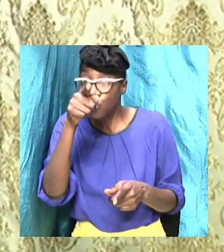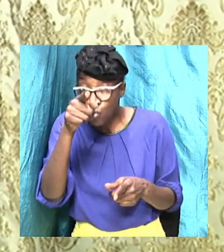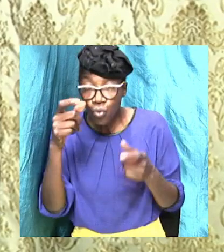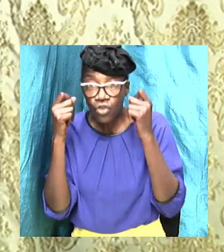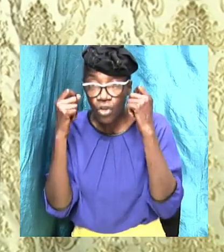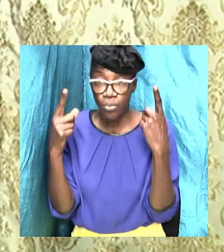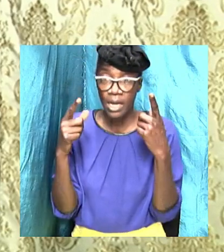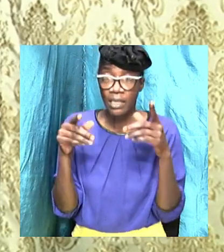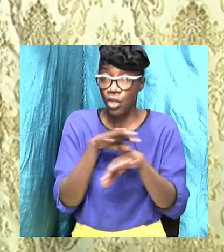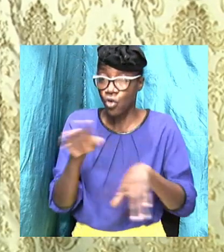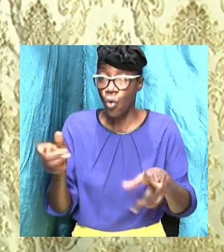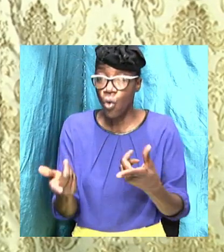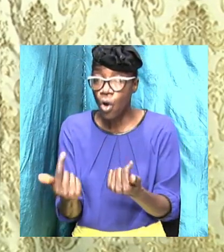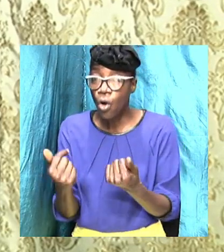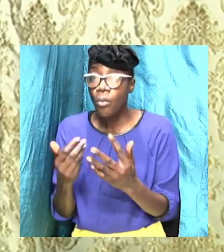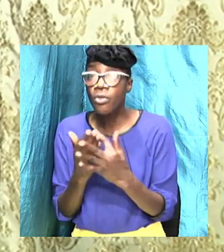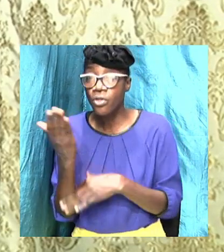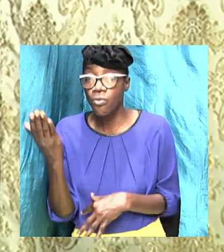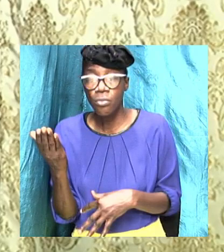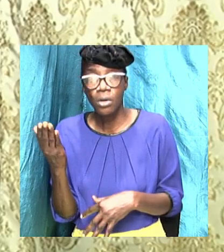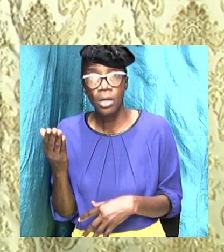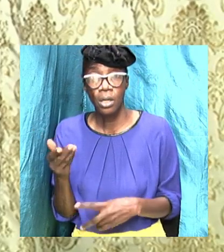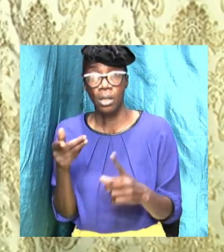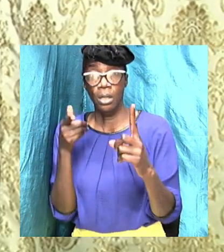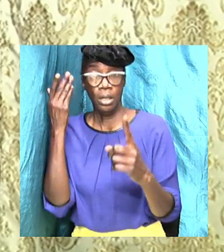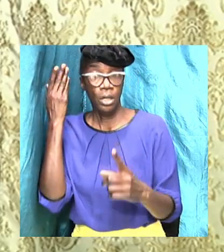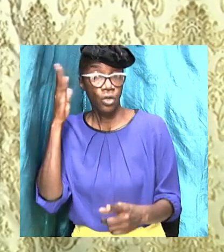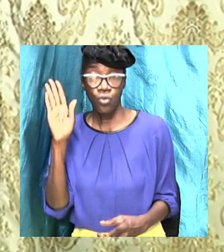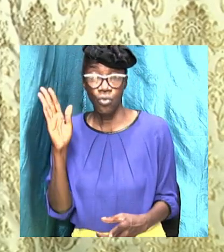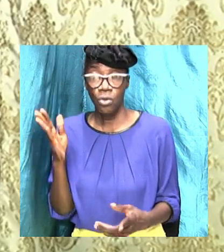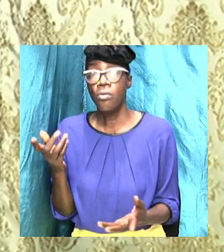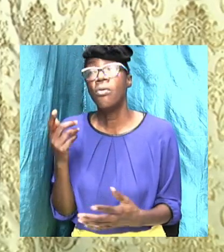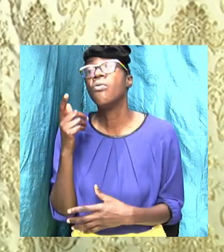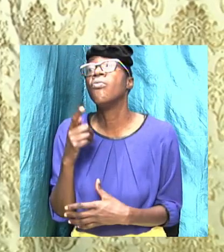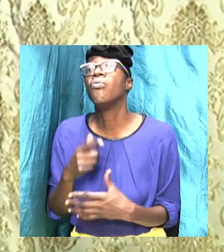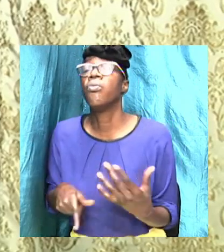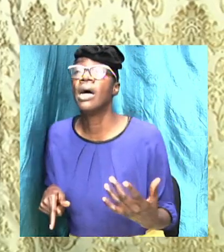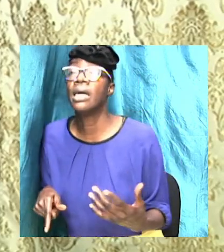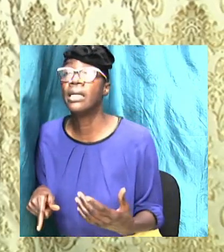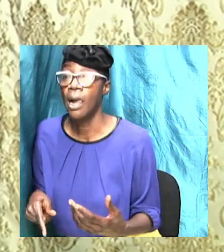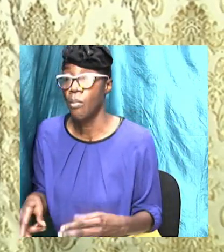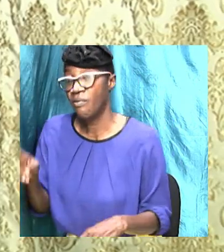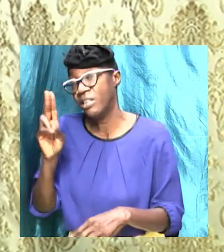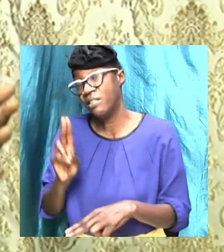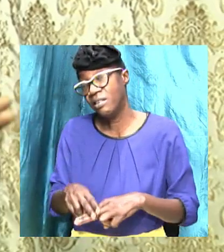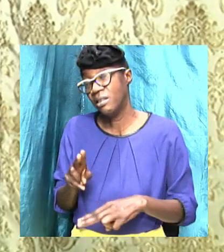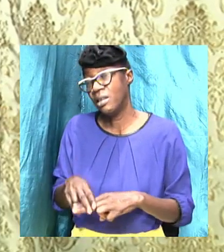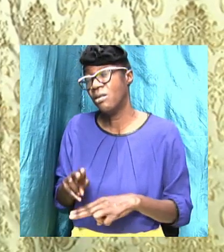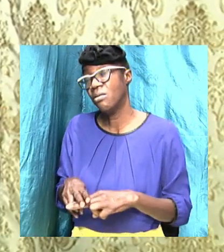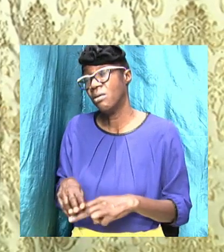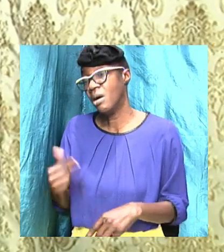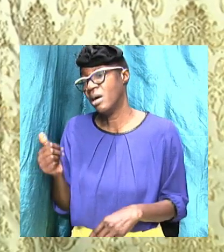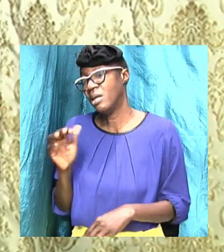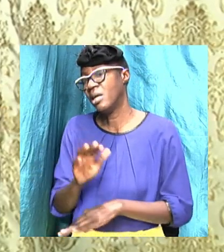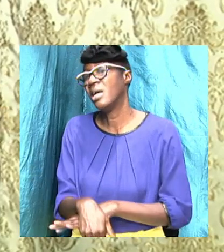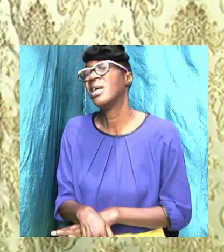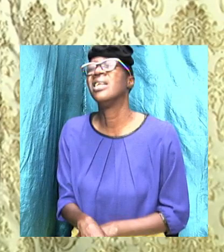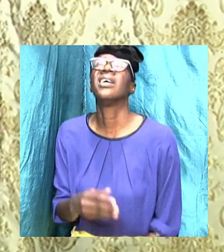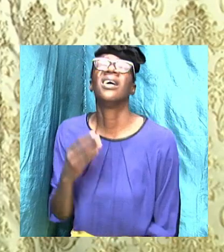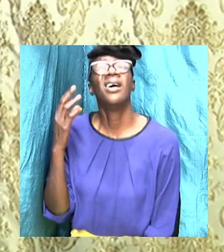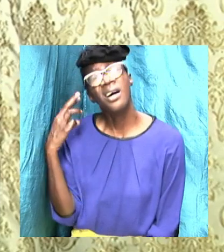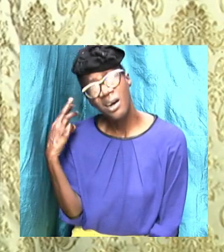through, I don't know what. And I have to sit down the other night and I have to